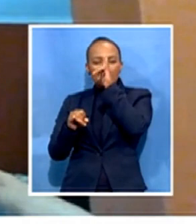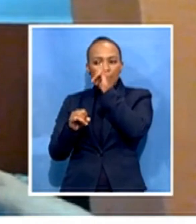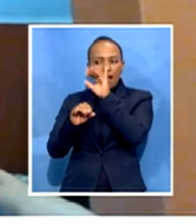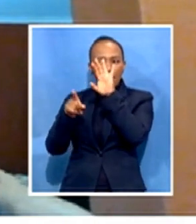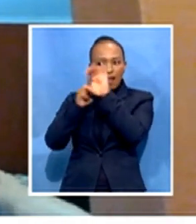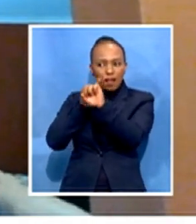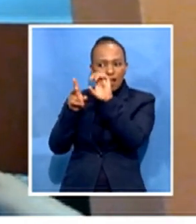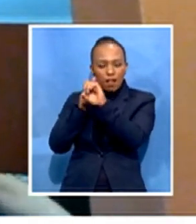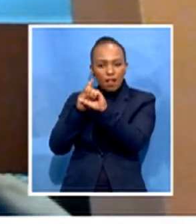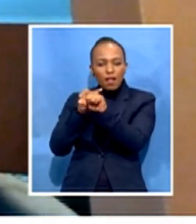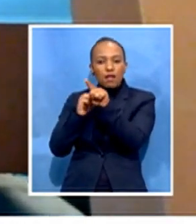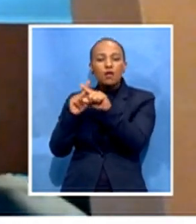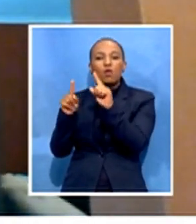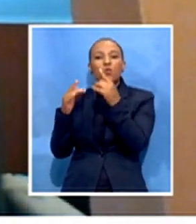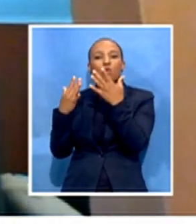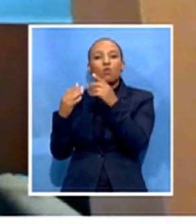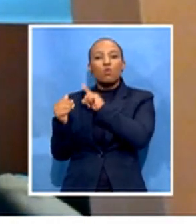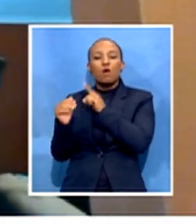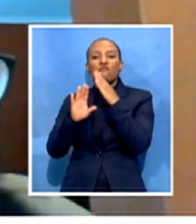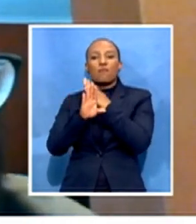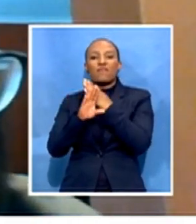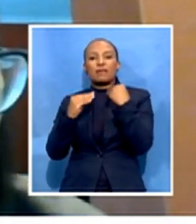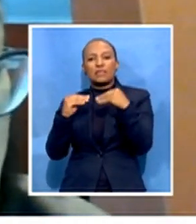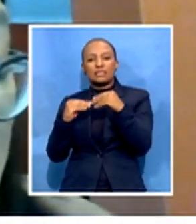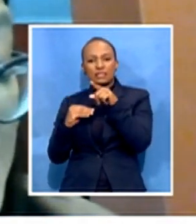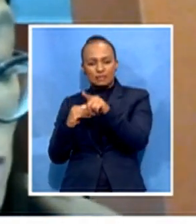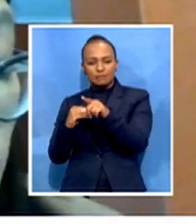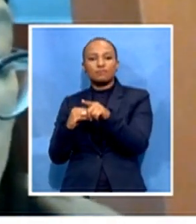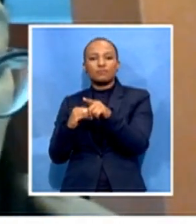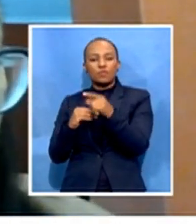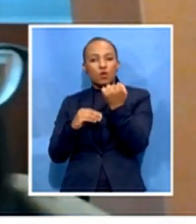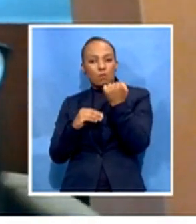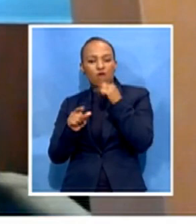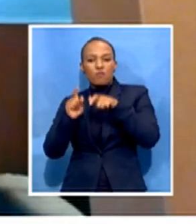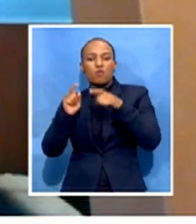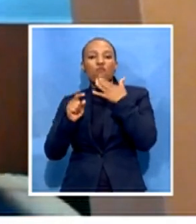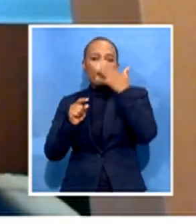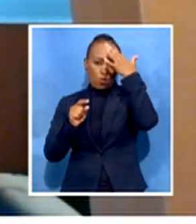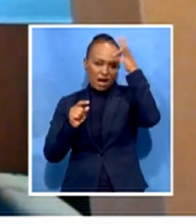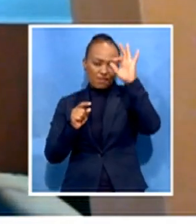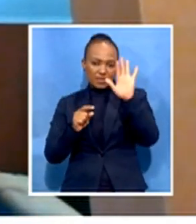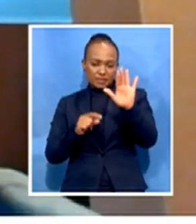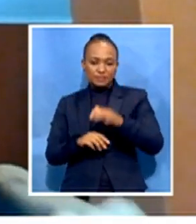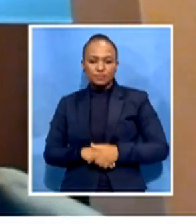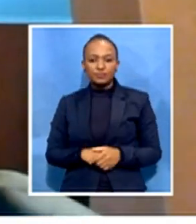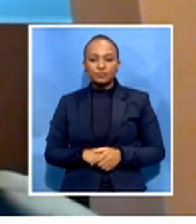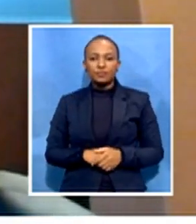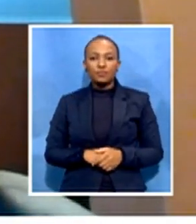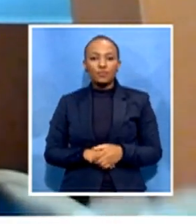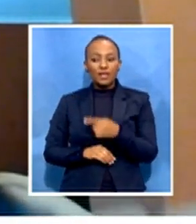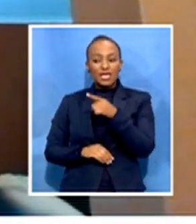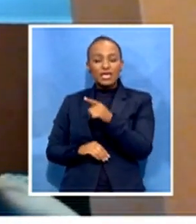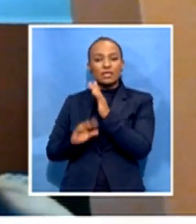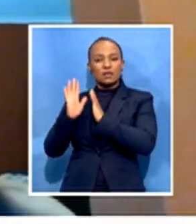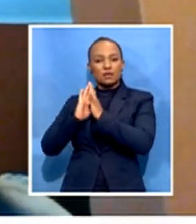private individuals linked to very powerful people in our government. So he's talking about, should we not look at stopgap